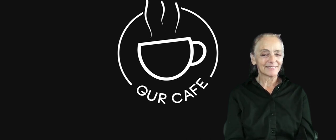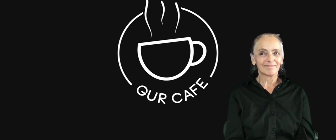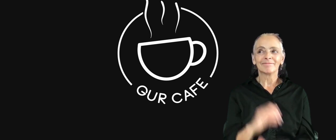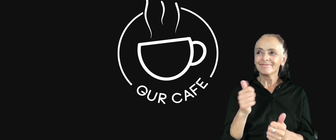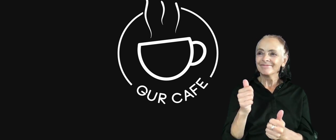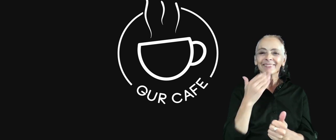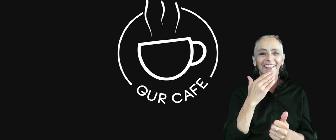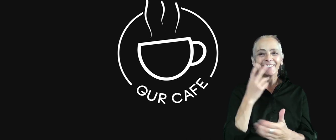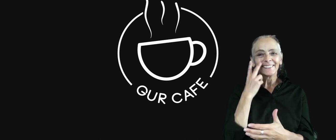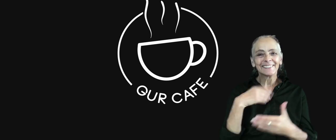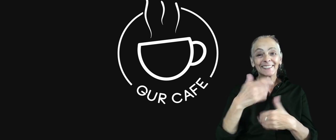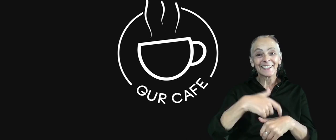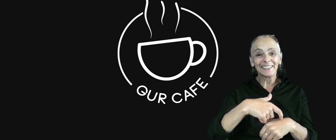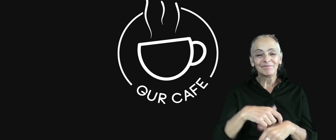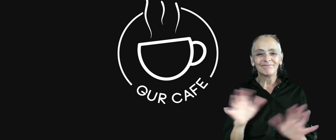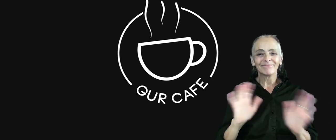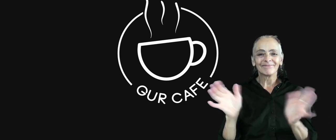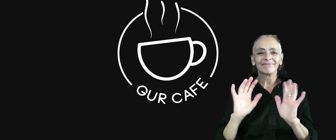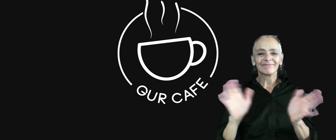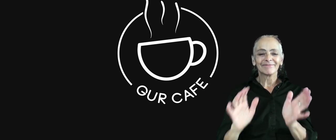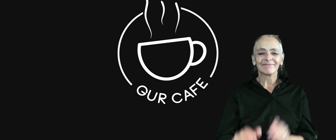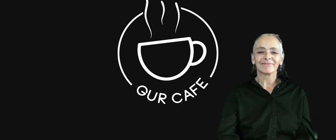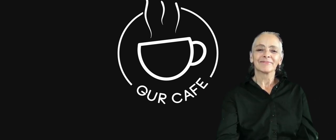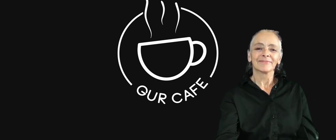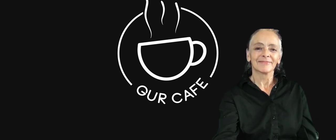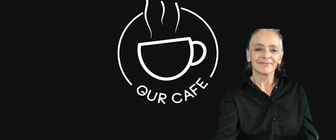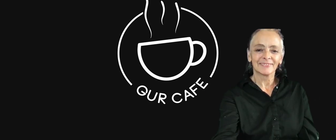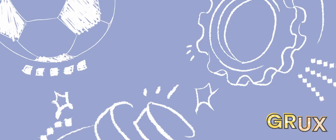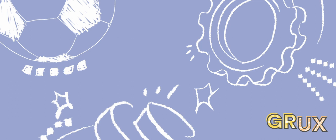all. See you next time. Bye, Lainey. Thank you.